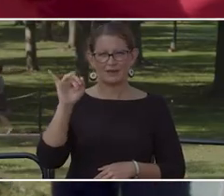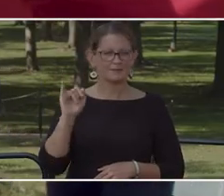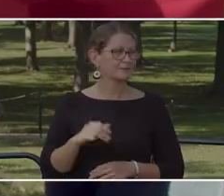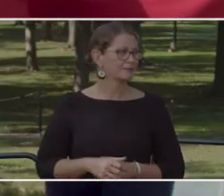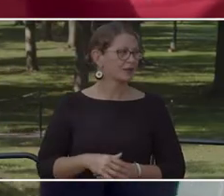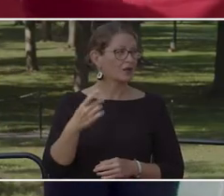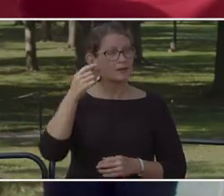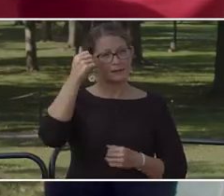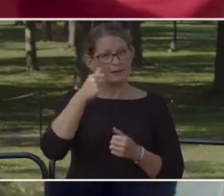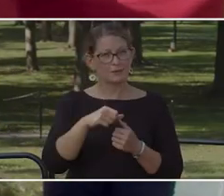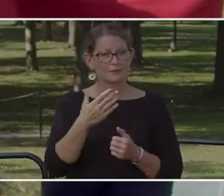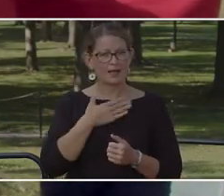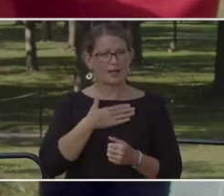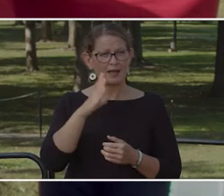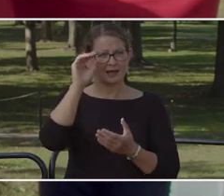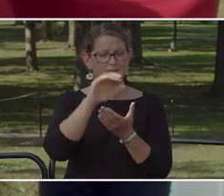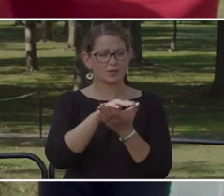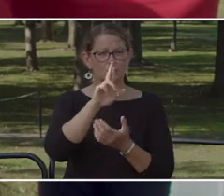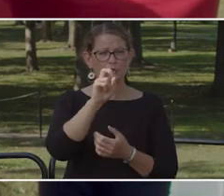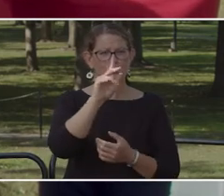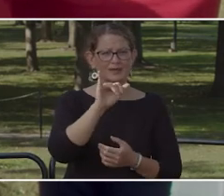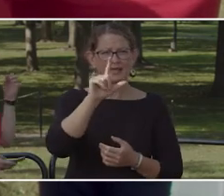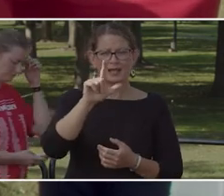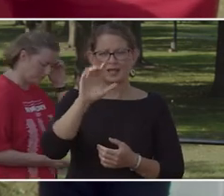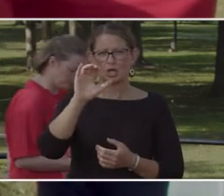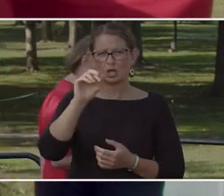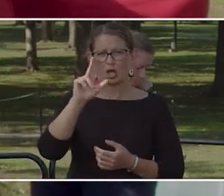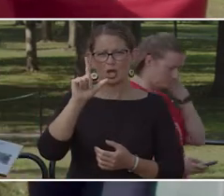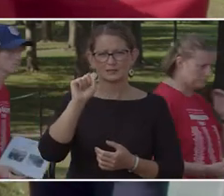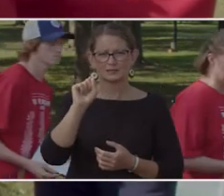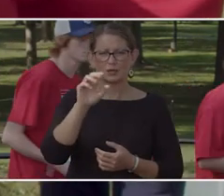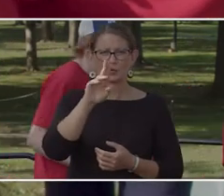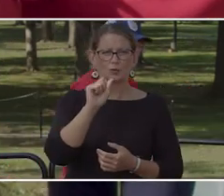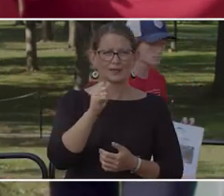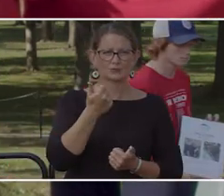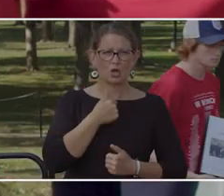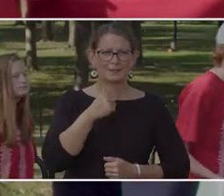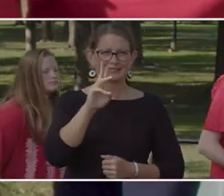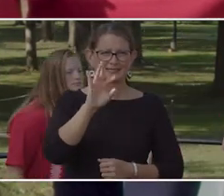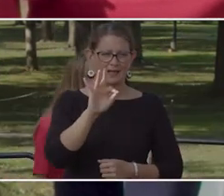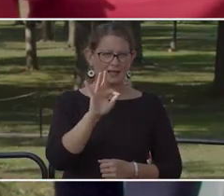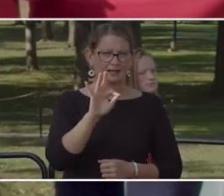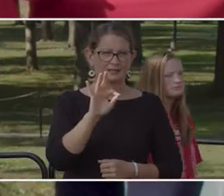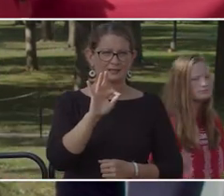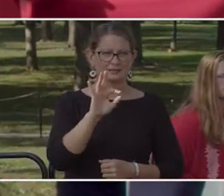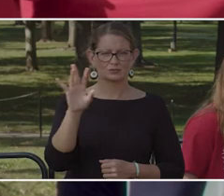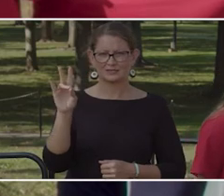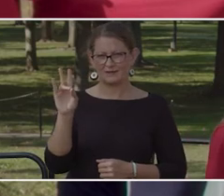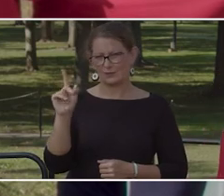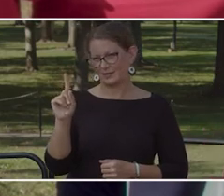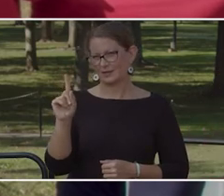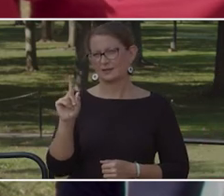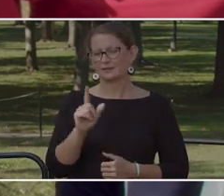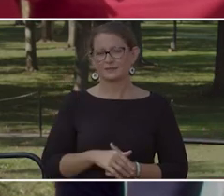In memory of my husband, Ricky L. Carls, U.S. Army, 69 to